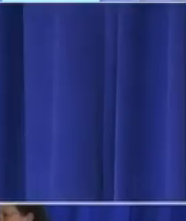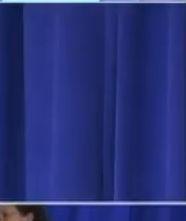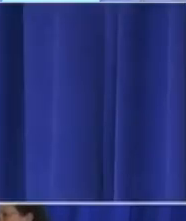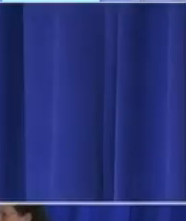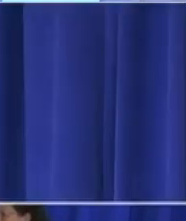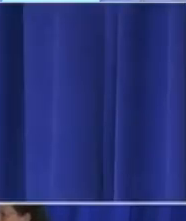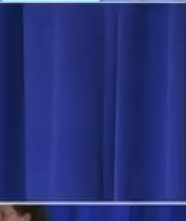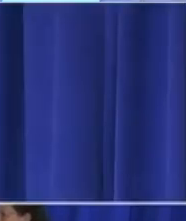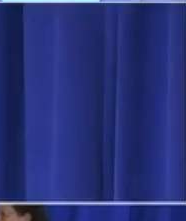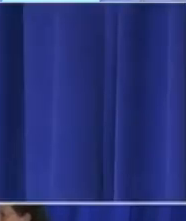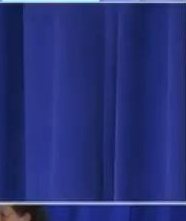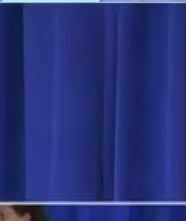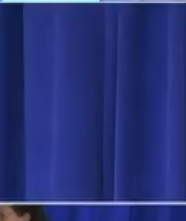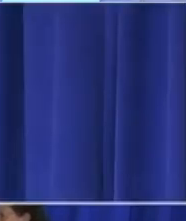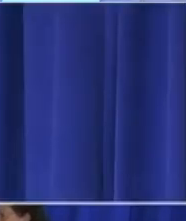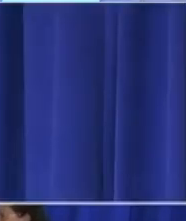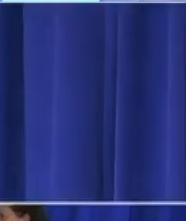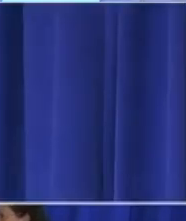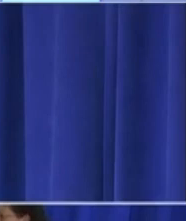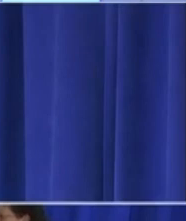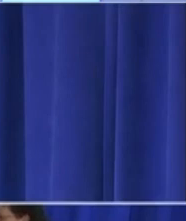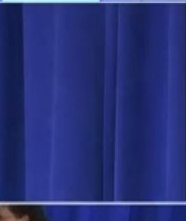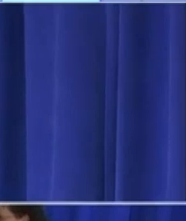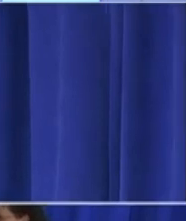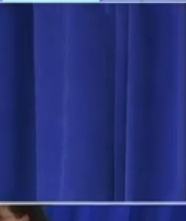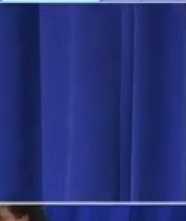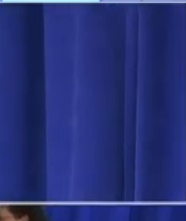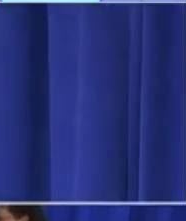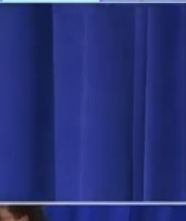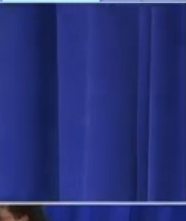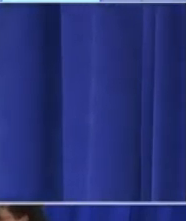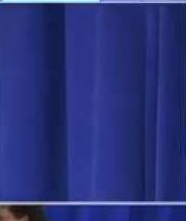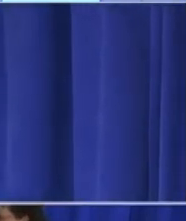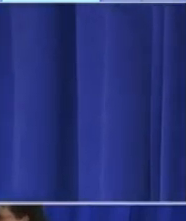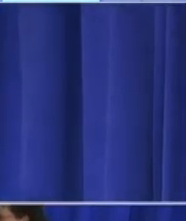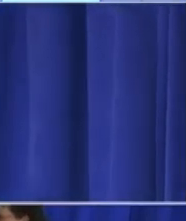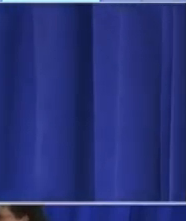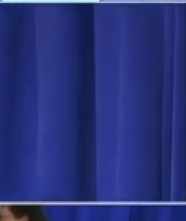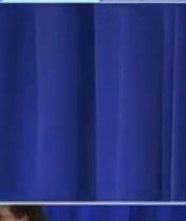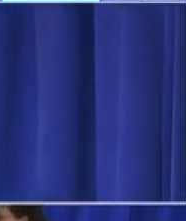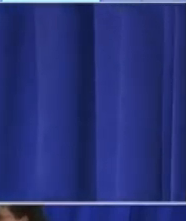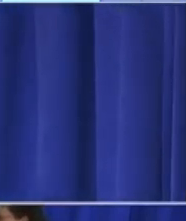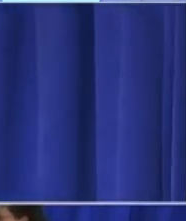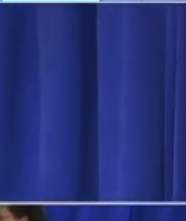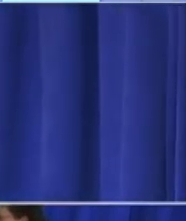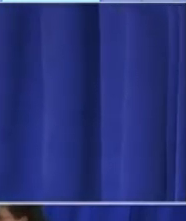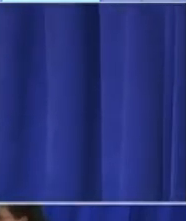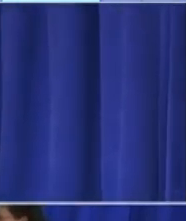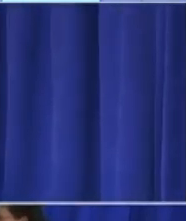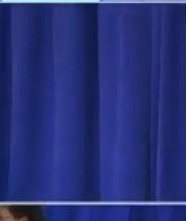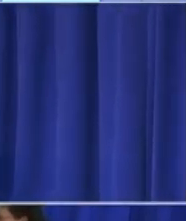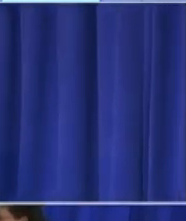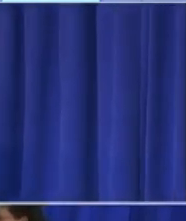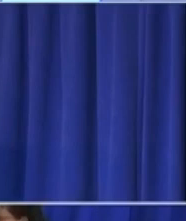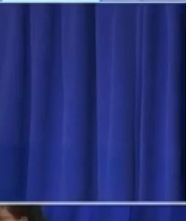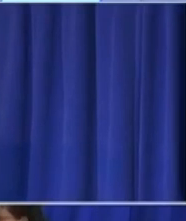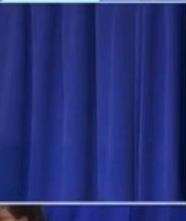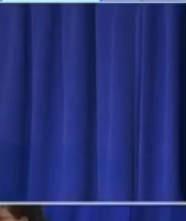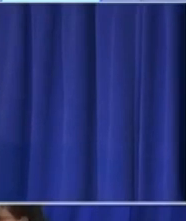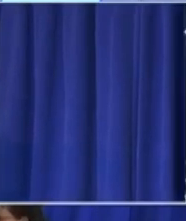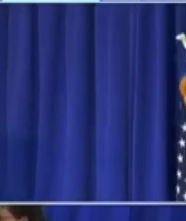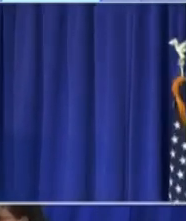essential items, grabbing what we need, and getting out of those stores. And we should make every attempt